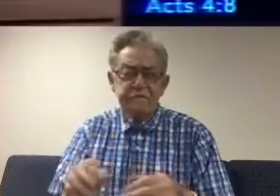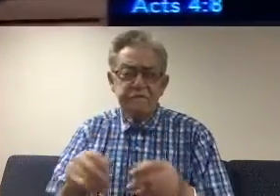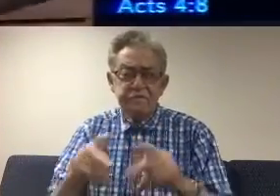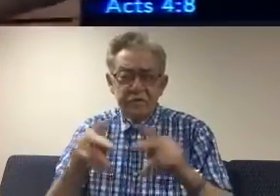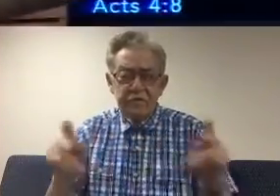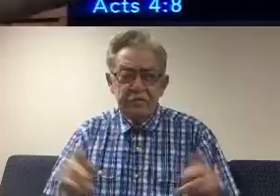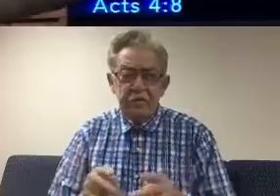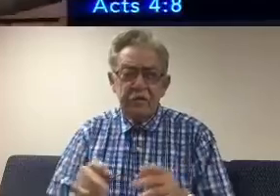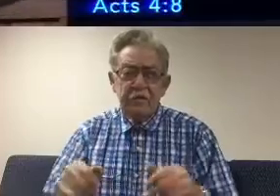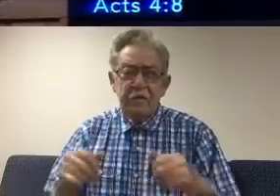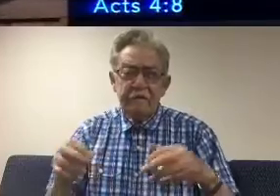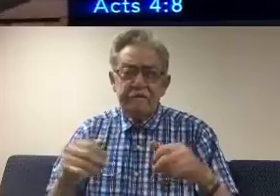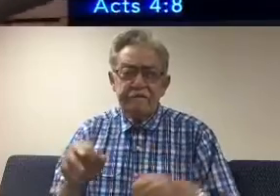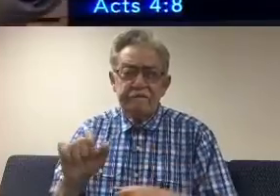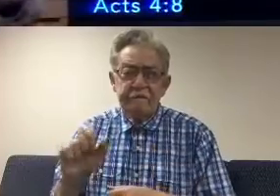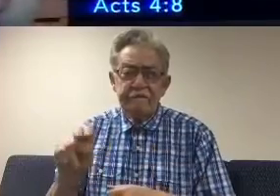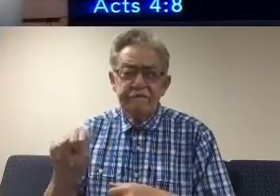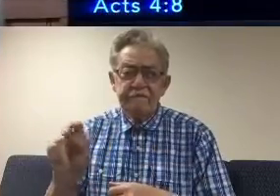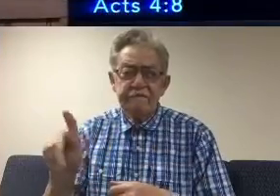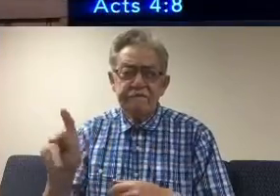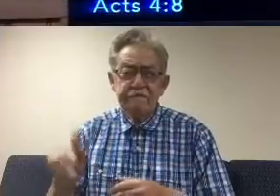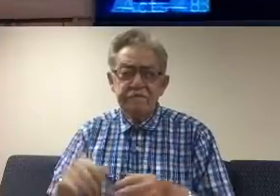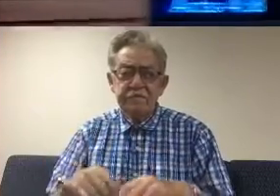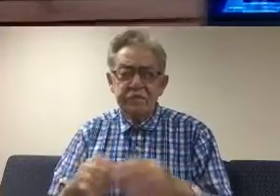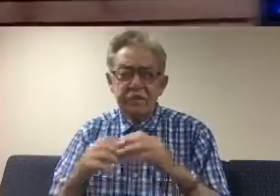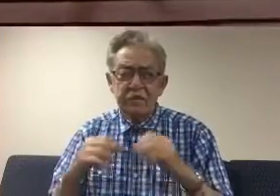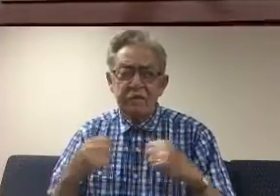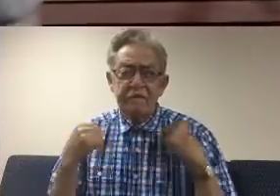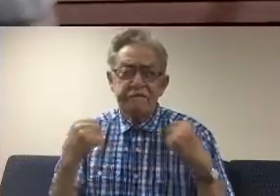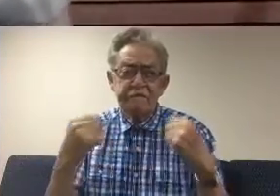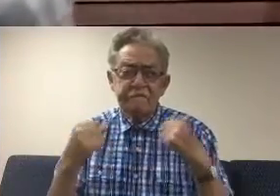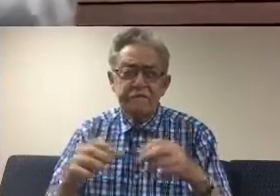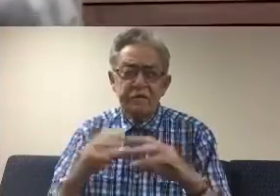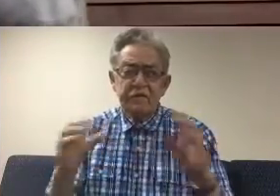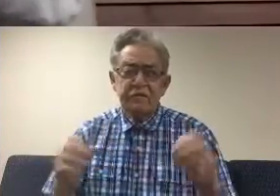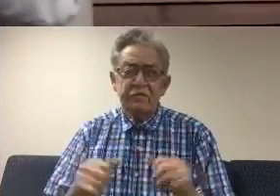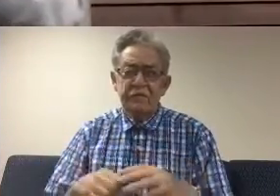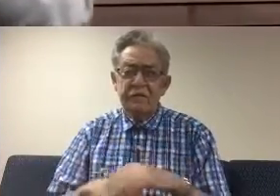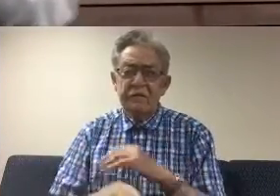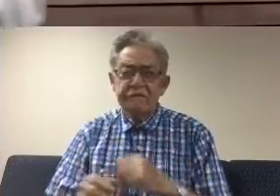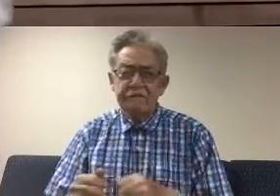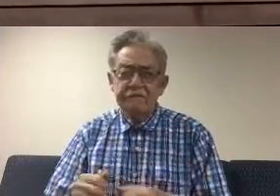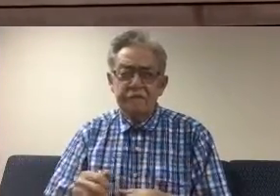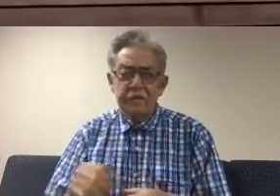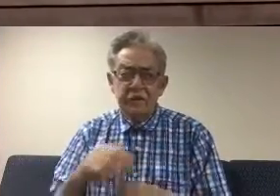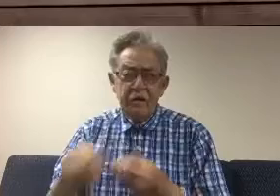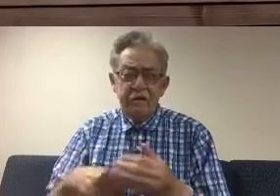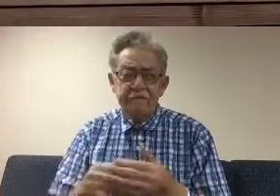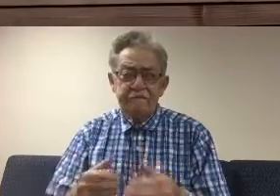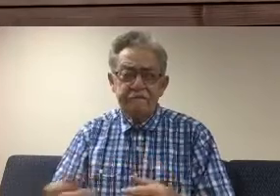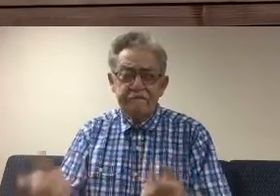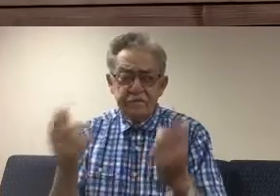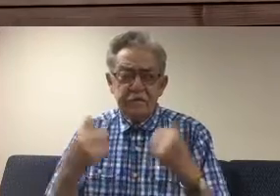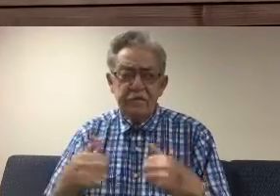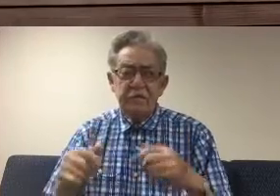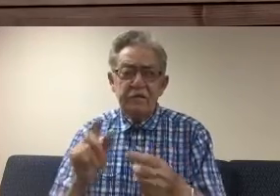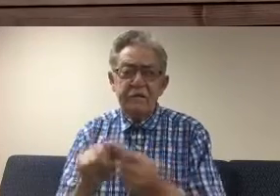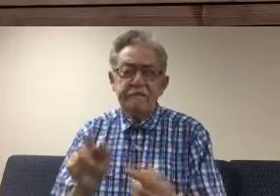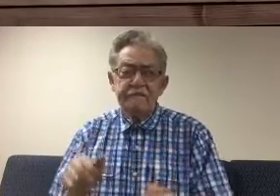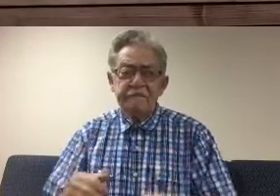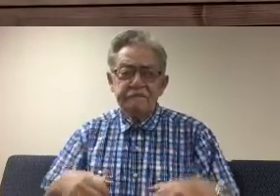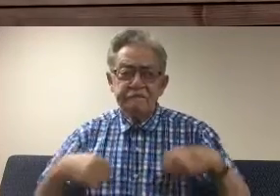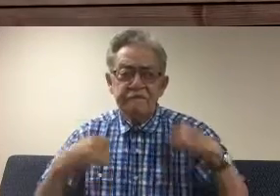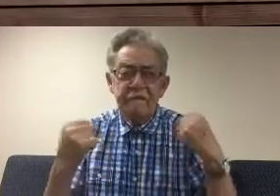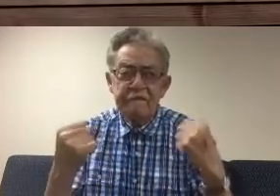itself, and they gave them a lot of leeway. So they've got a lot of power that they need to hang on to. And you know, it always comes down to power. It always